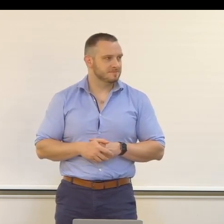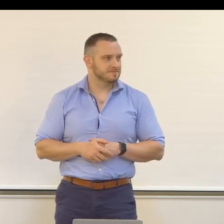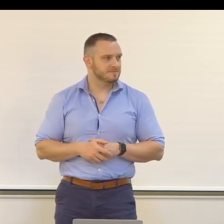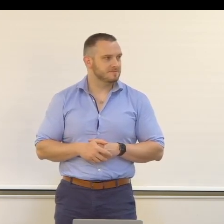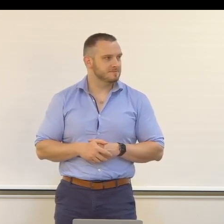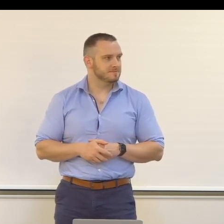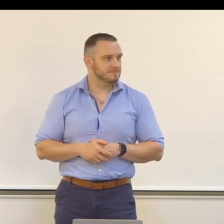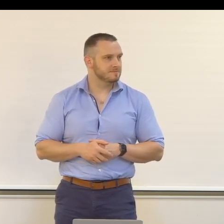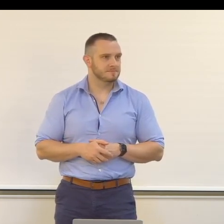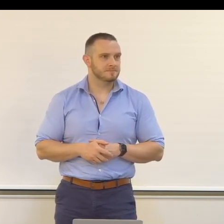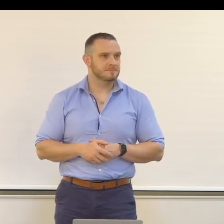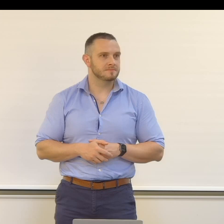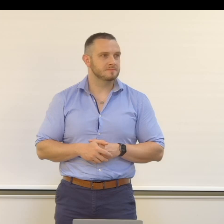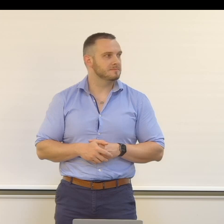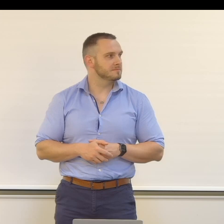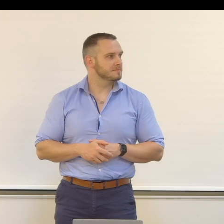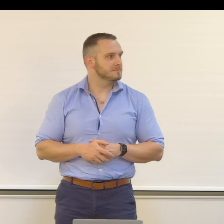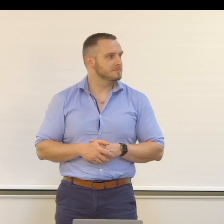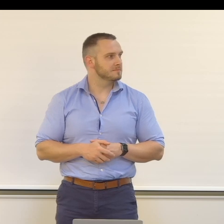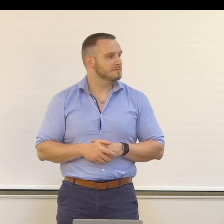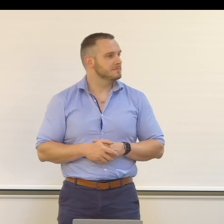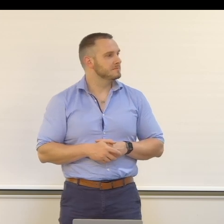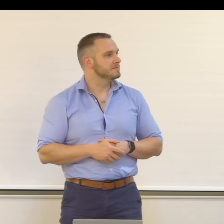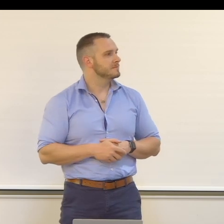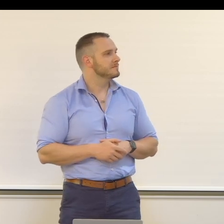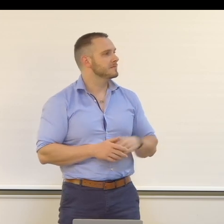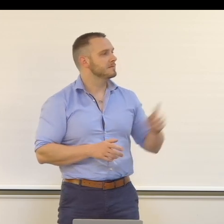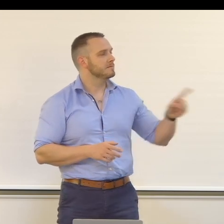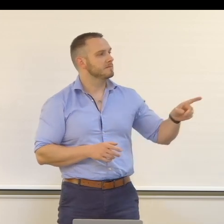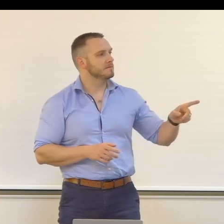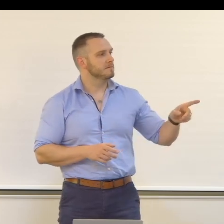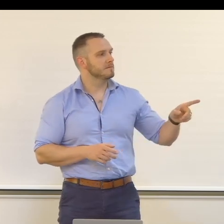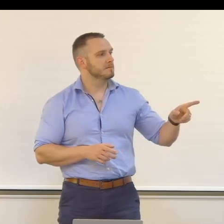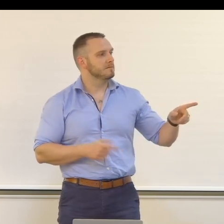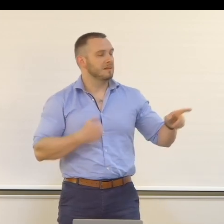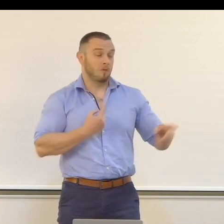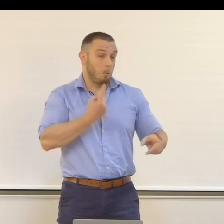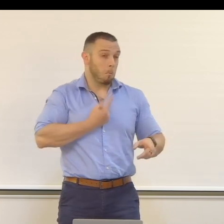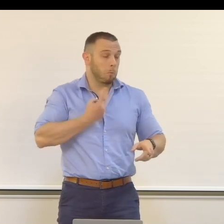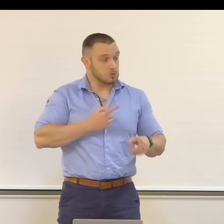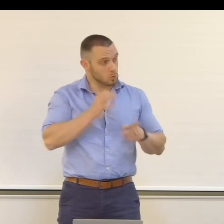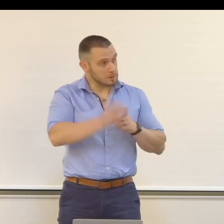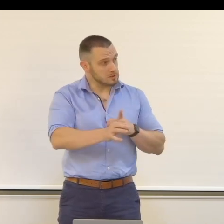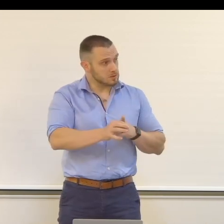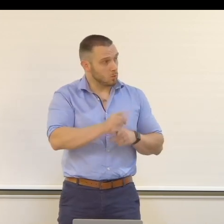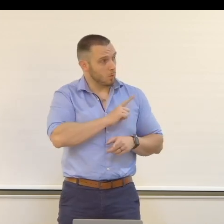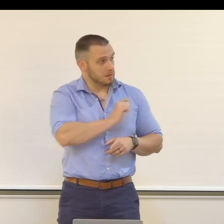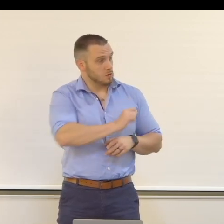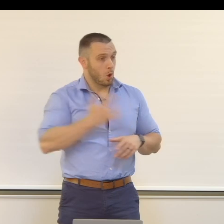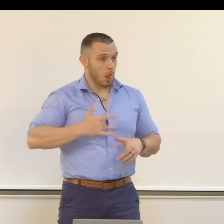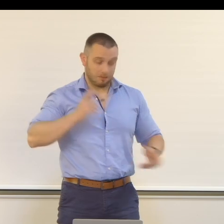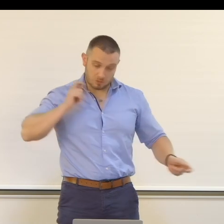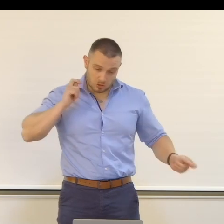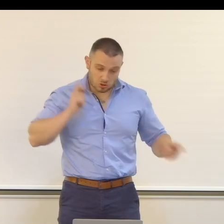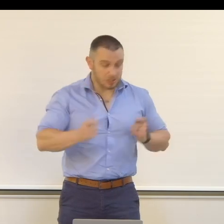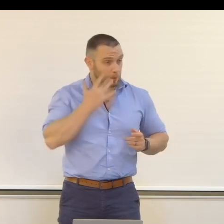Yeah, unless you want to stay longer. I think they also have very relevant questions. I have more of a personal question, because your life changed so